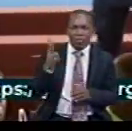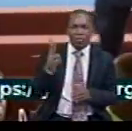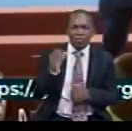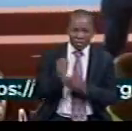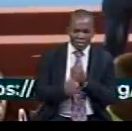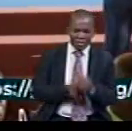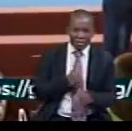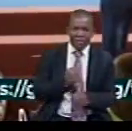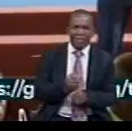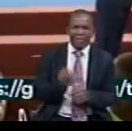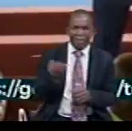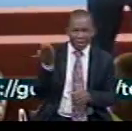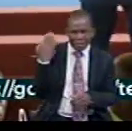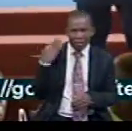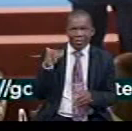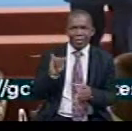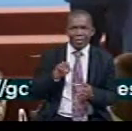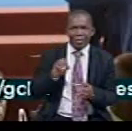2 years ago, yes.